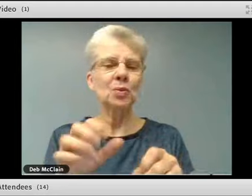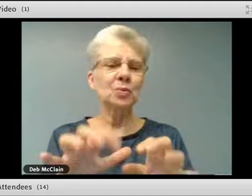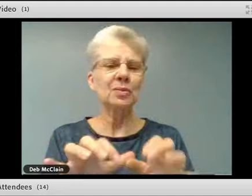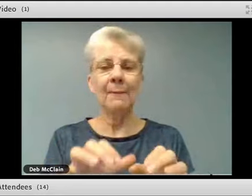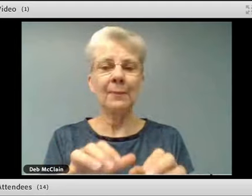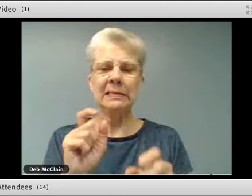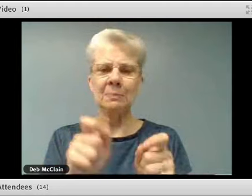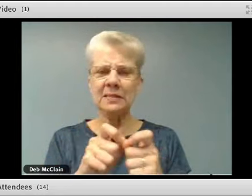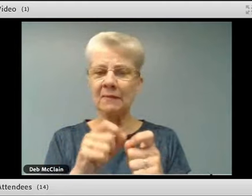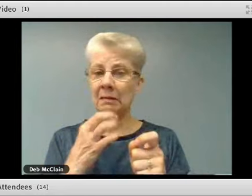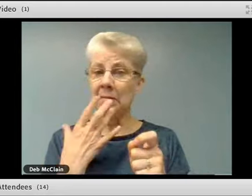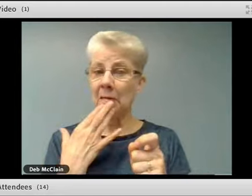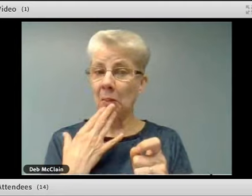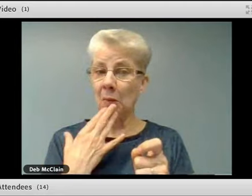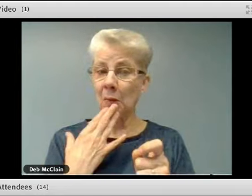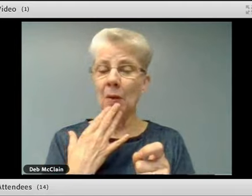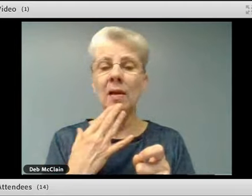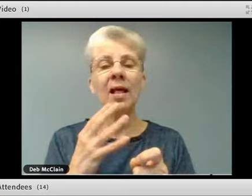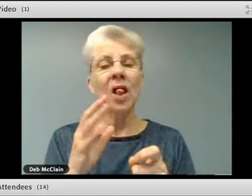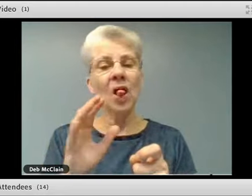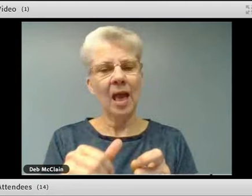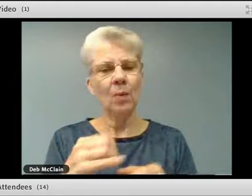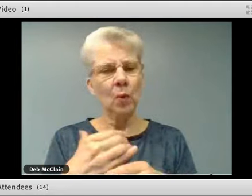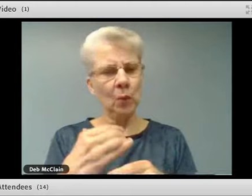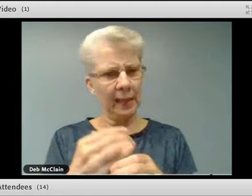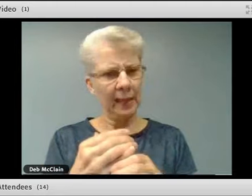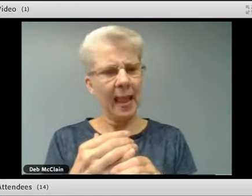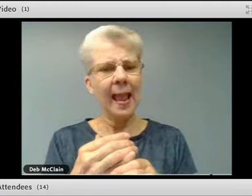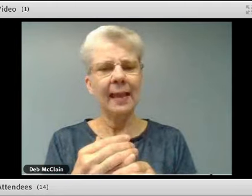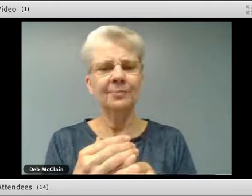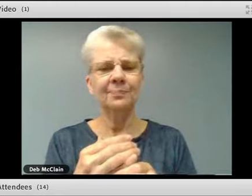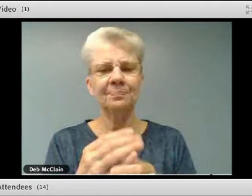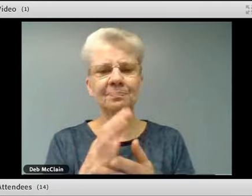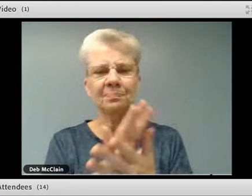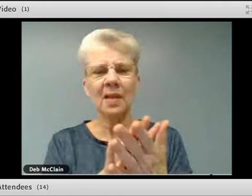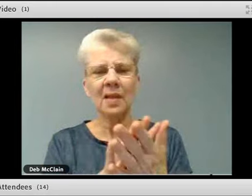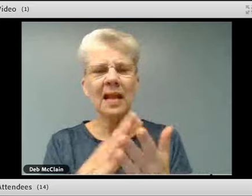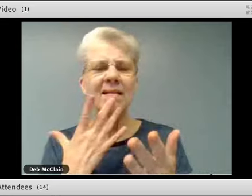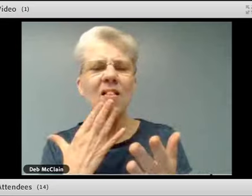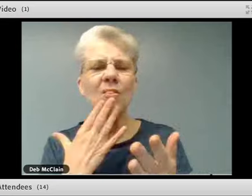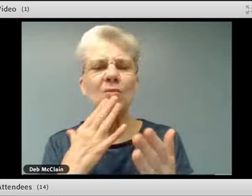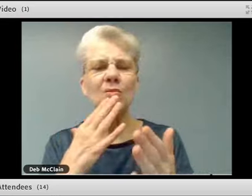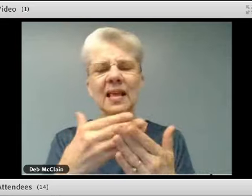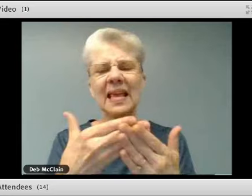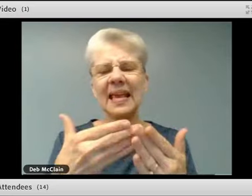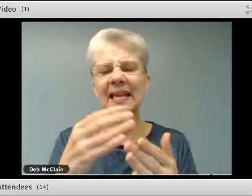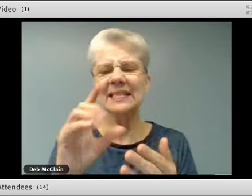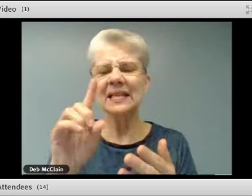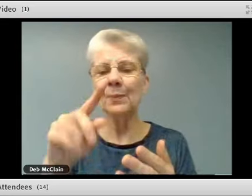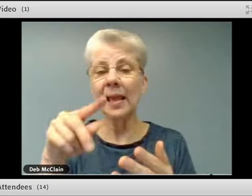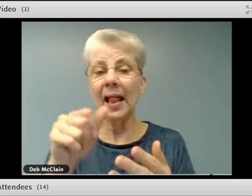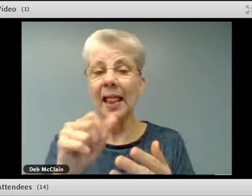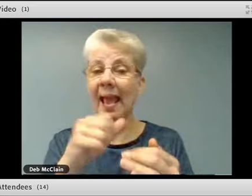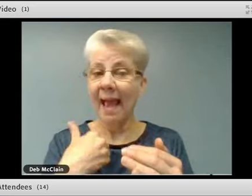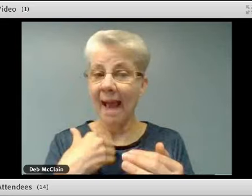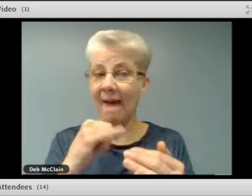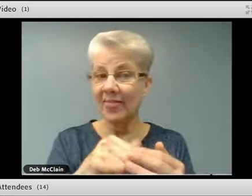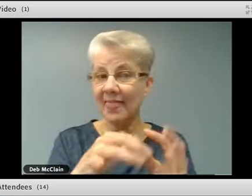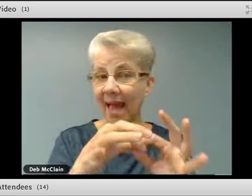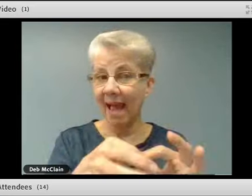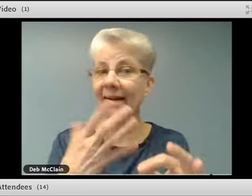in a color and it will create a collage of items within DPLA that contain